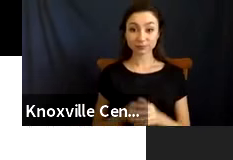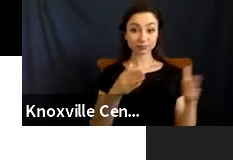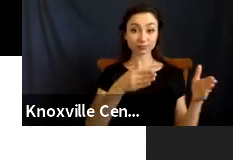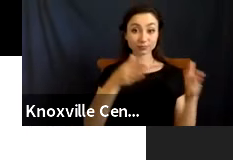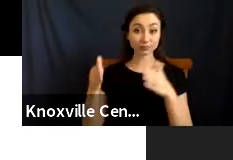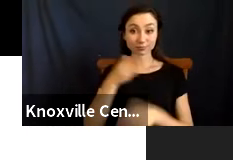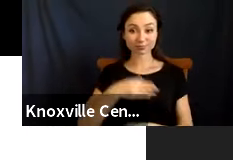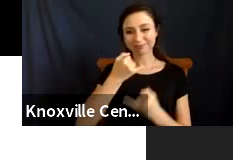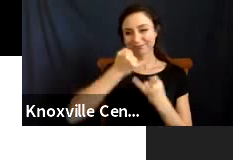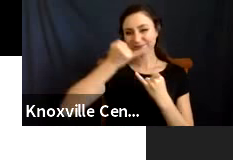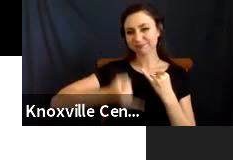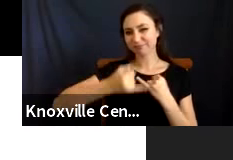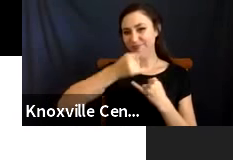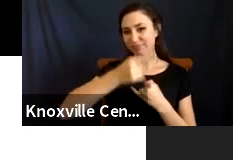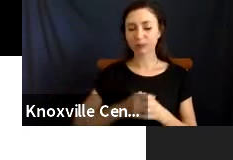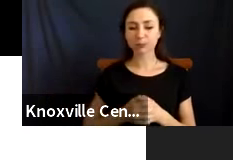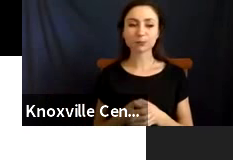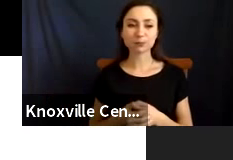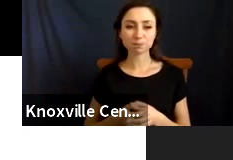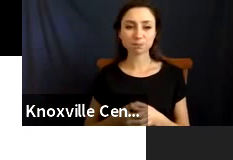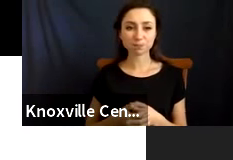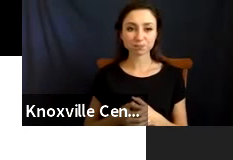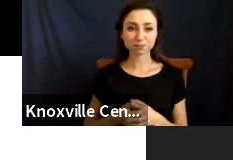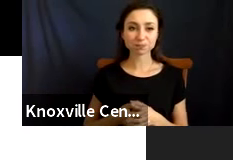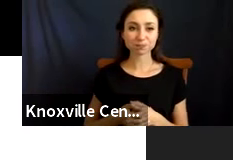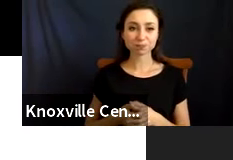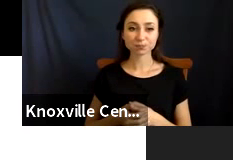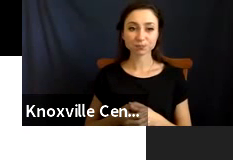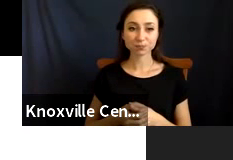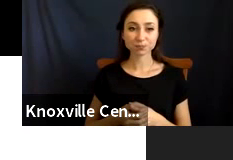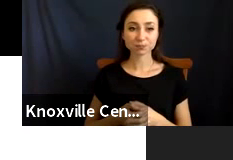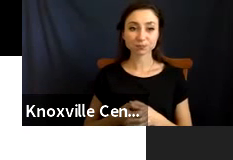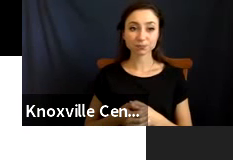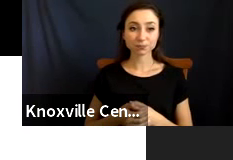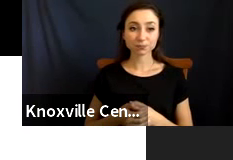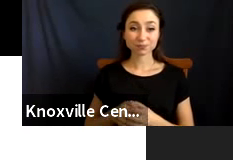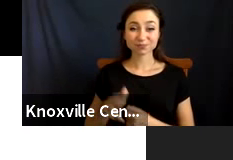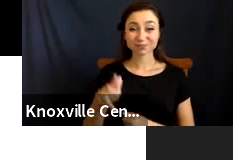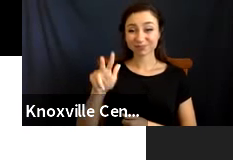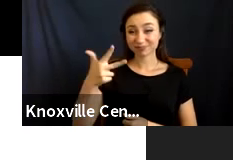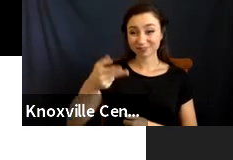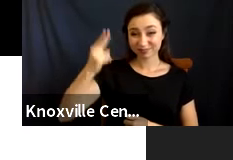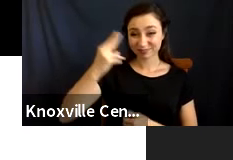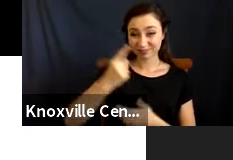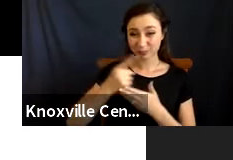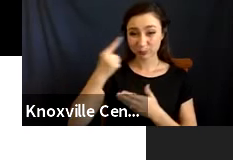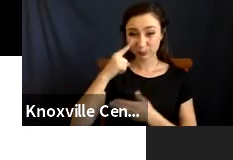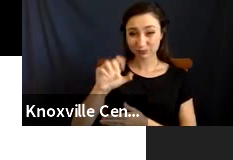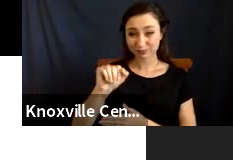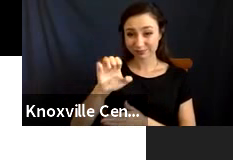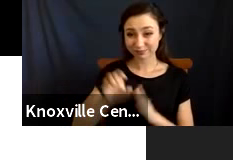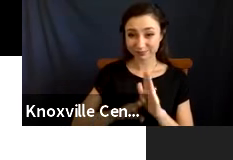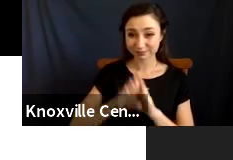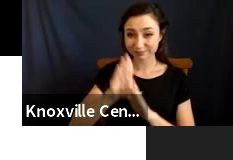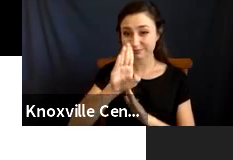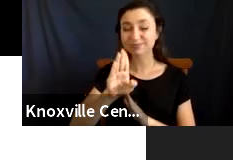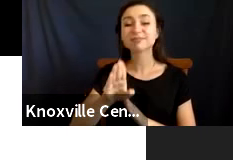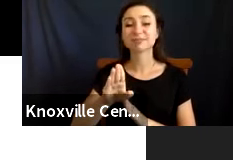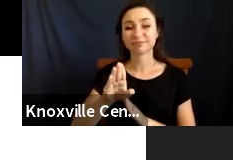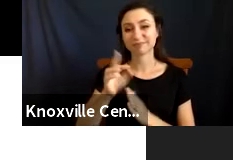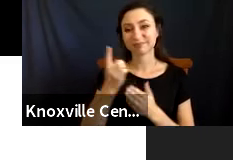my final slide. So third highest week of case growth since the beginning. Again, last week was our biggest